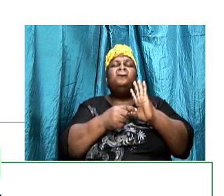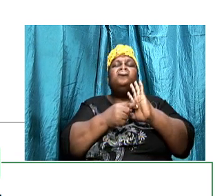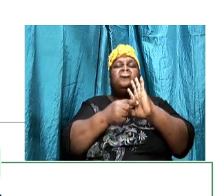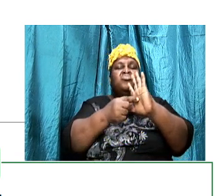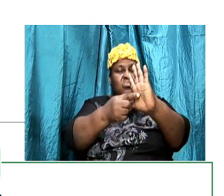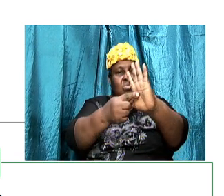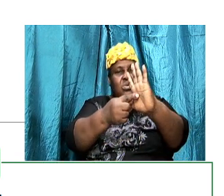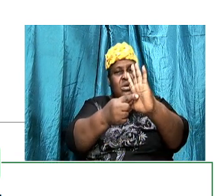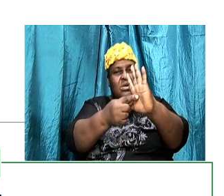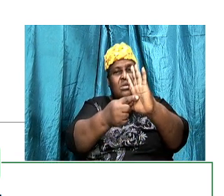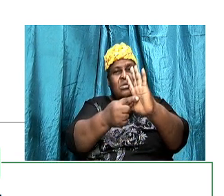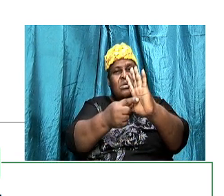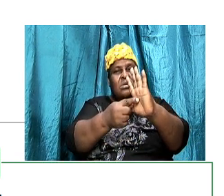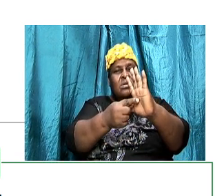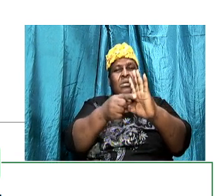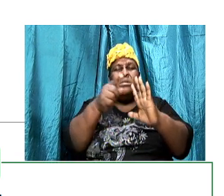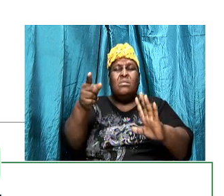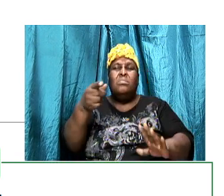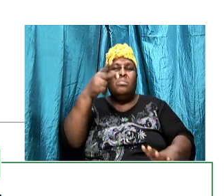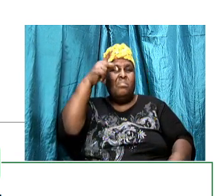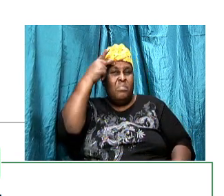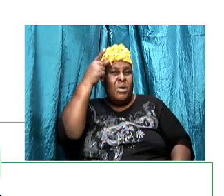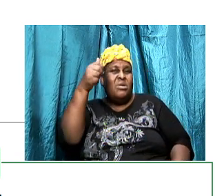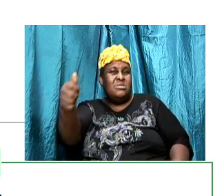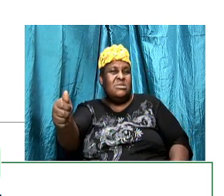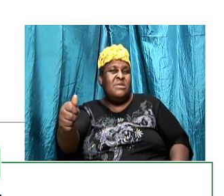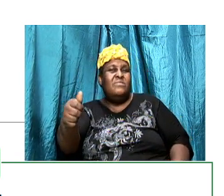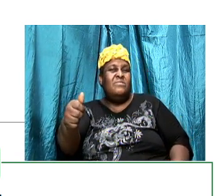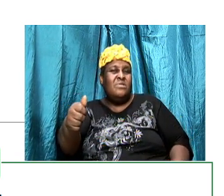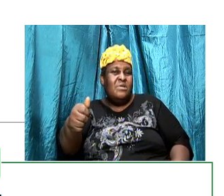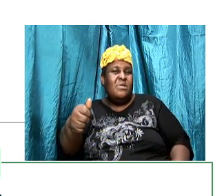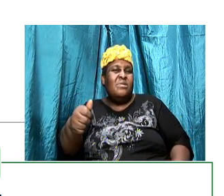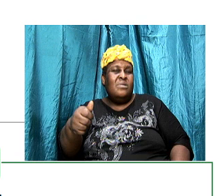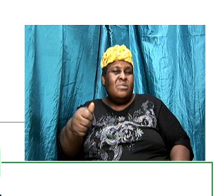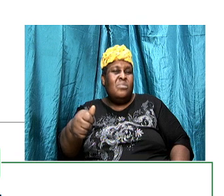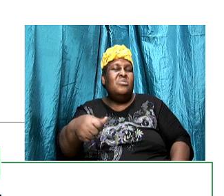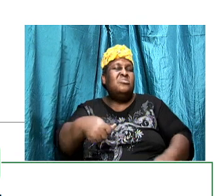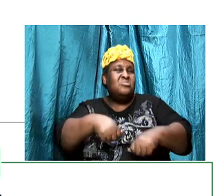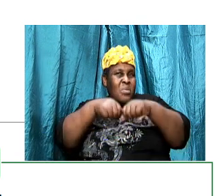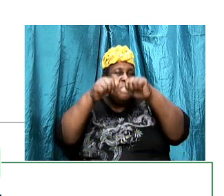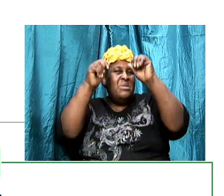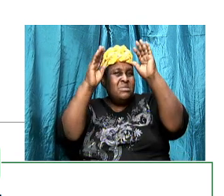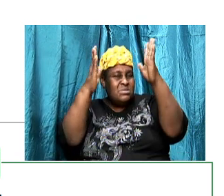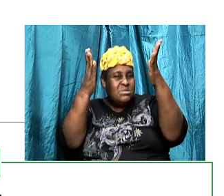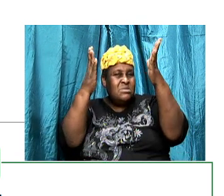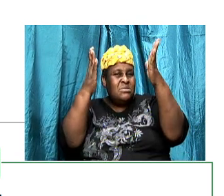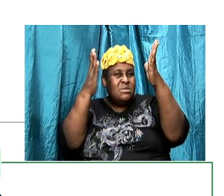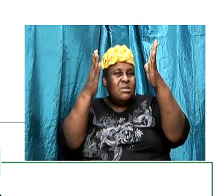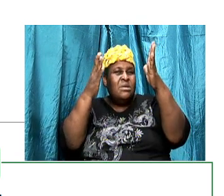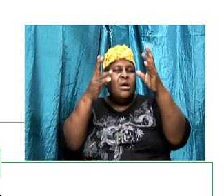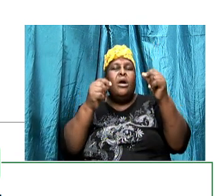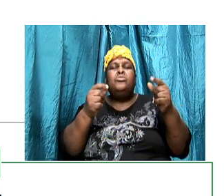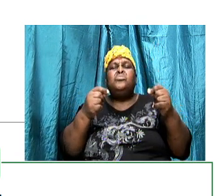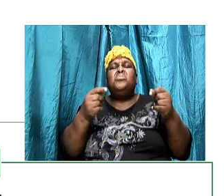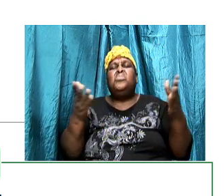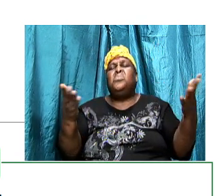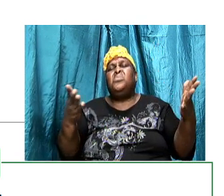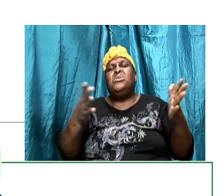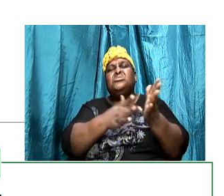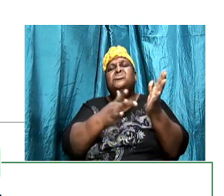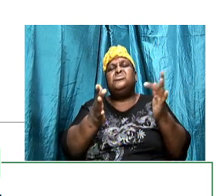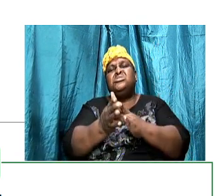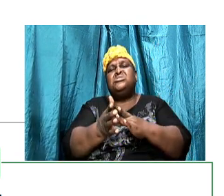he was really dedicated. And he was really committed to do exactly what Christ asked him to